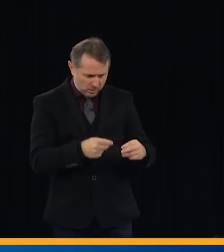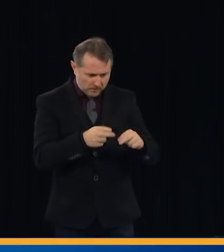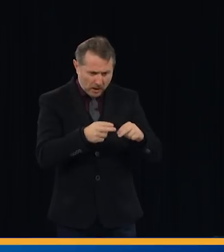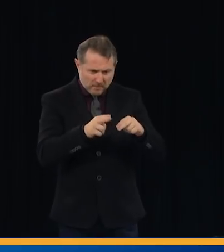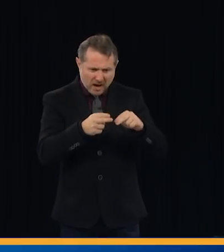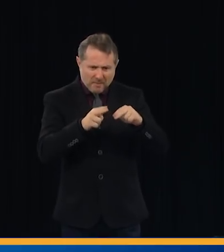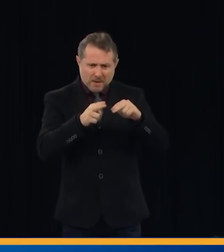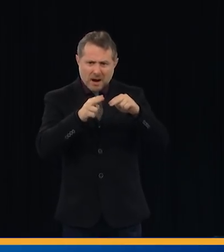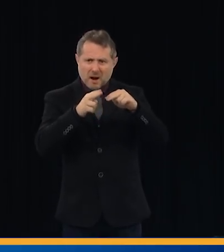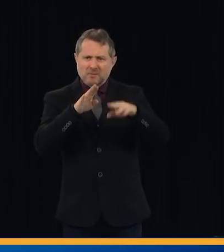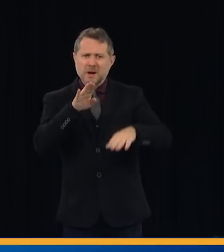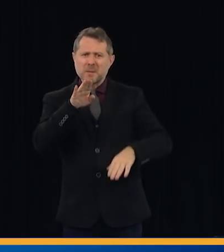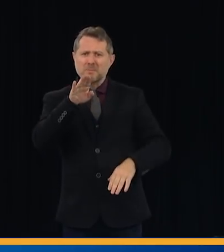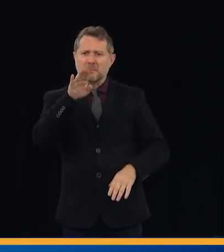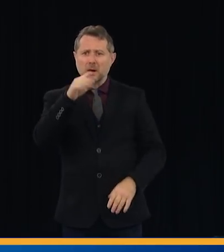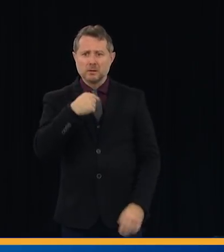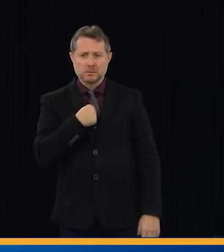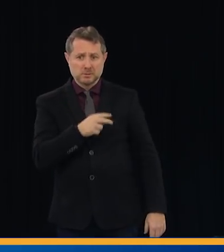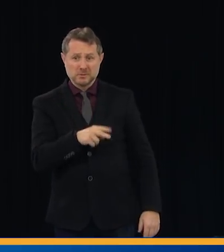literally during the course of the day.